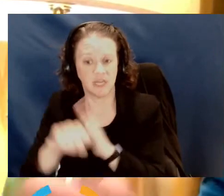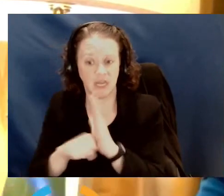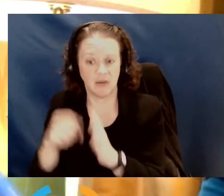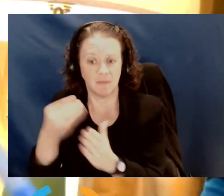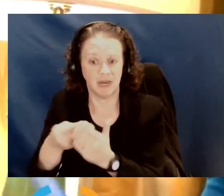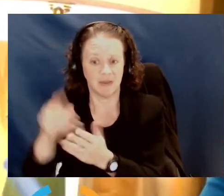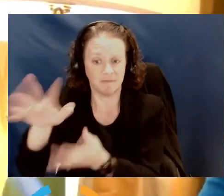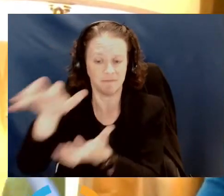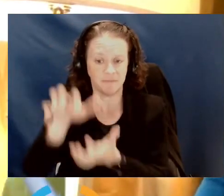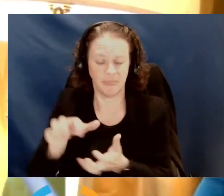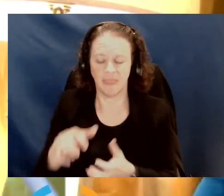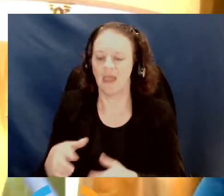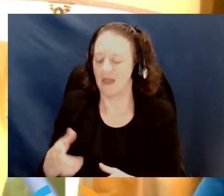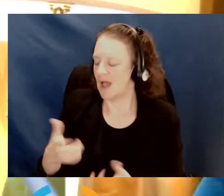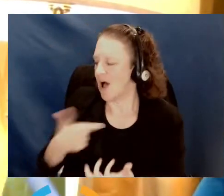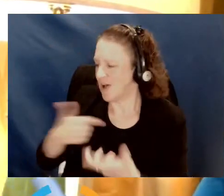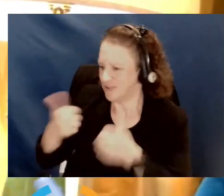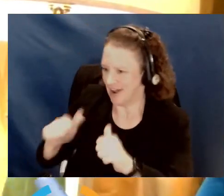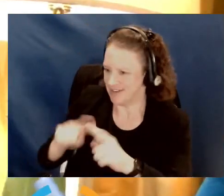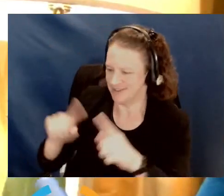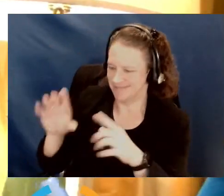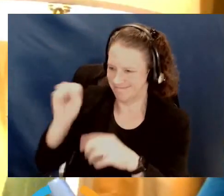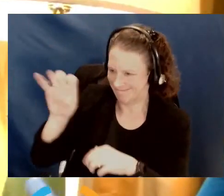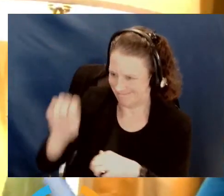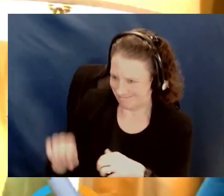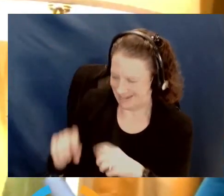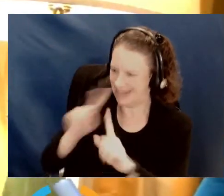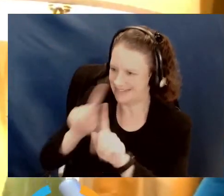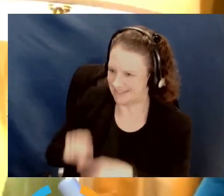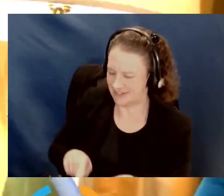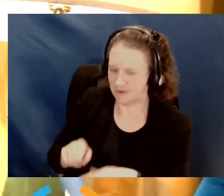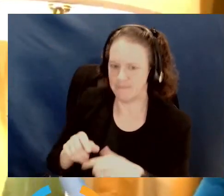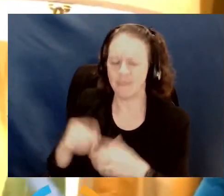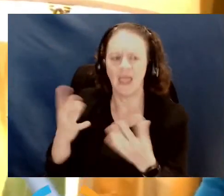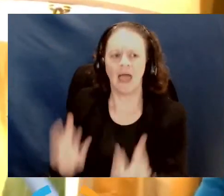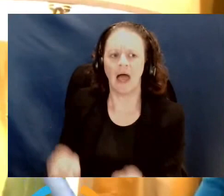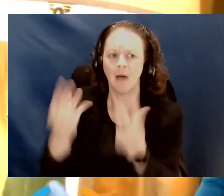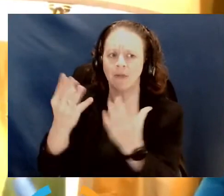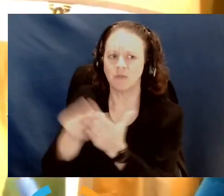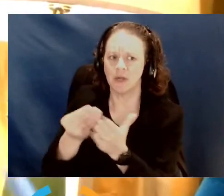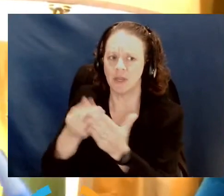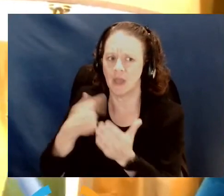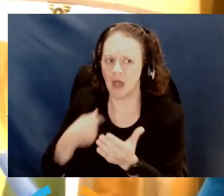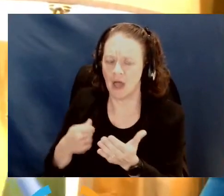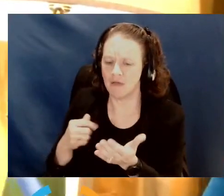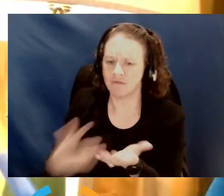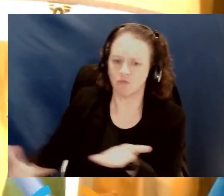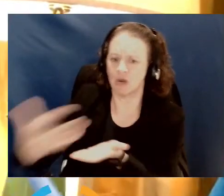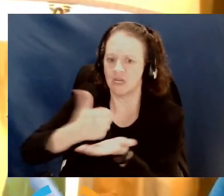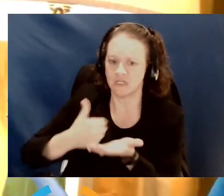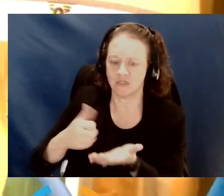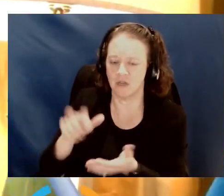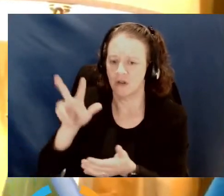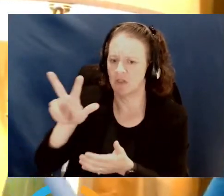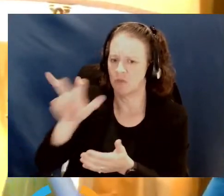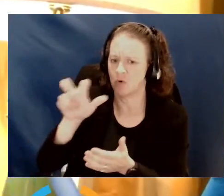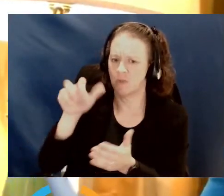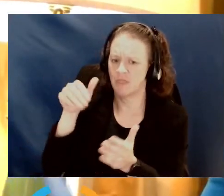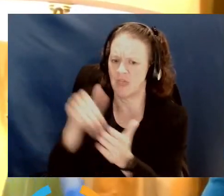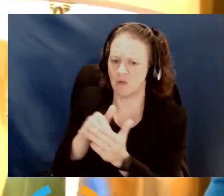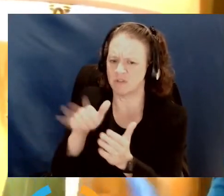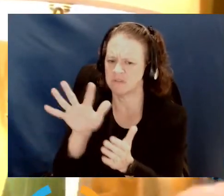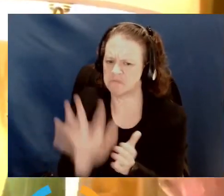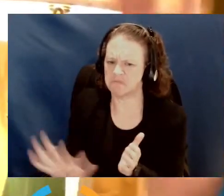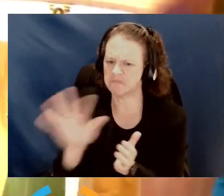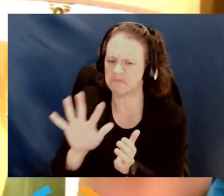I can hit all those. How much I've raised? $300 plus thousand at this point. I don't know the